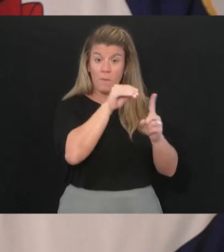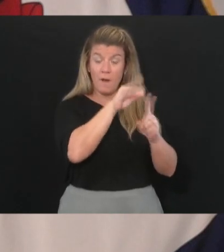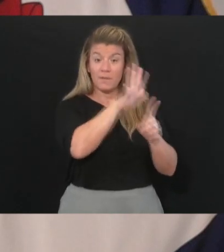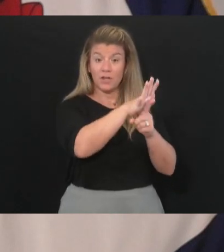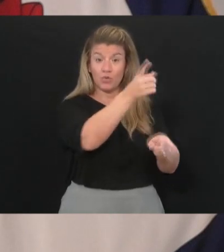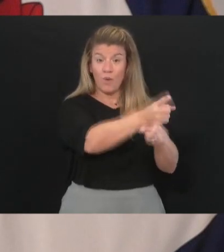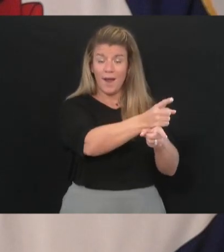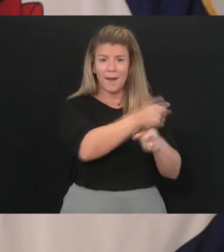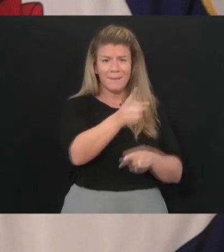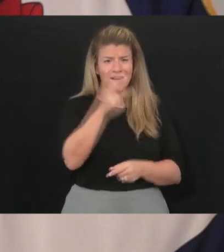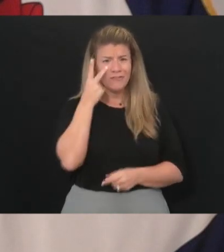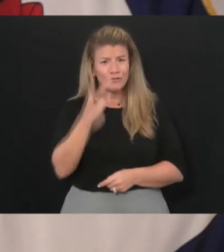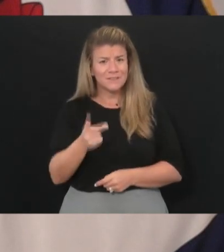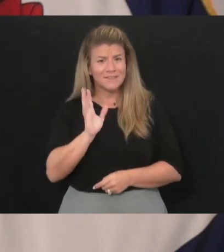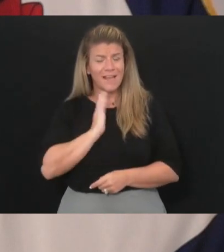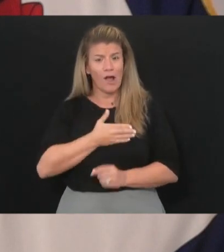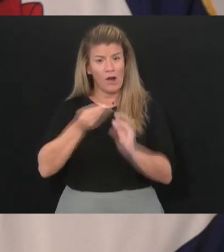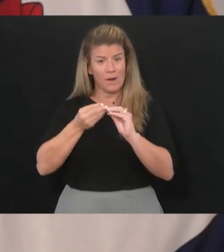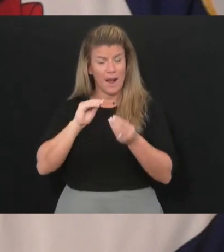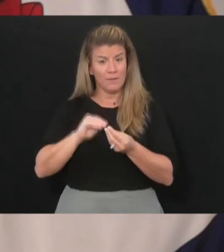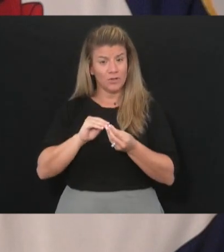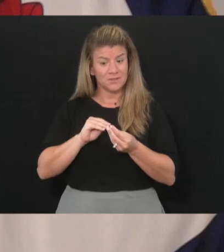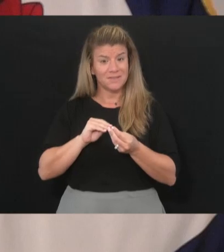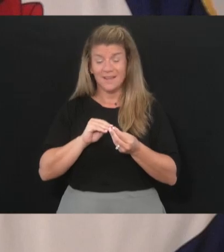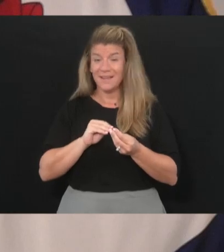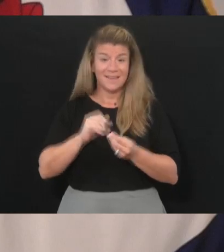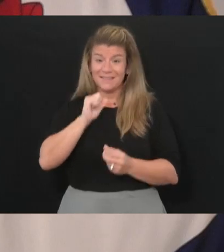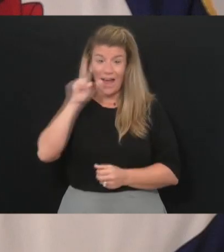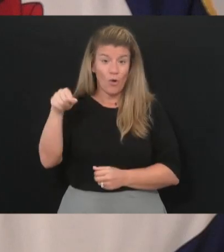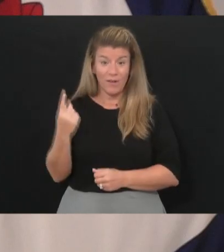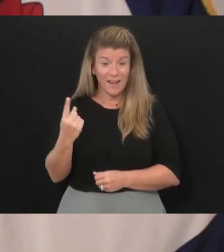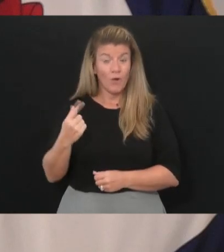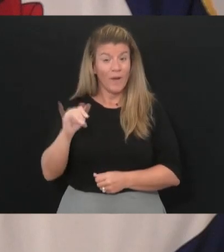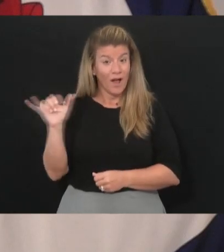we lost a 38-year-old female, and